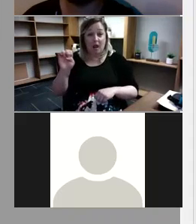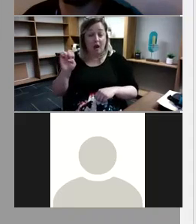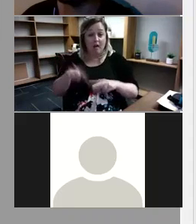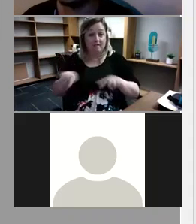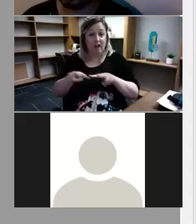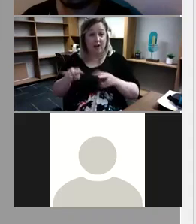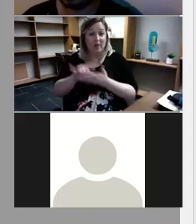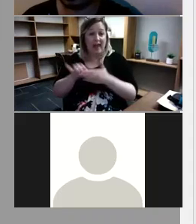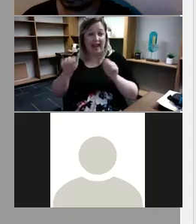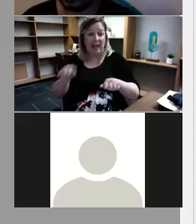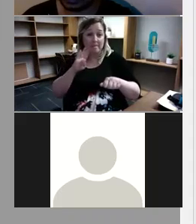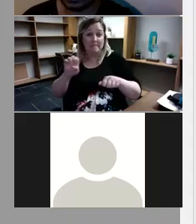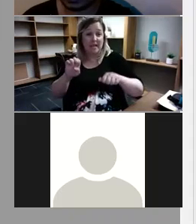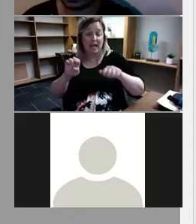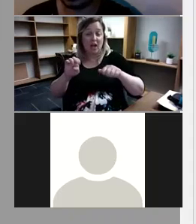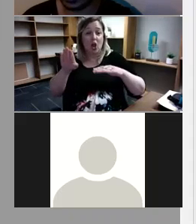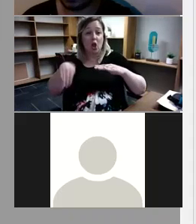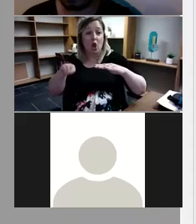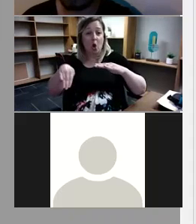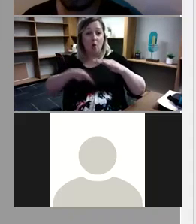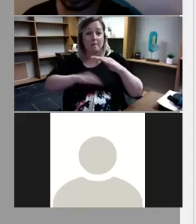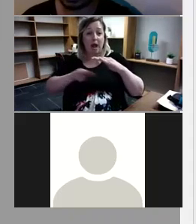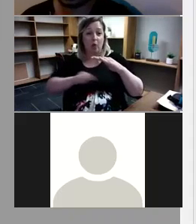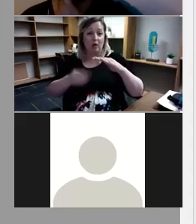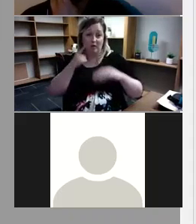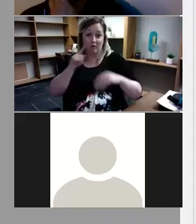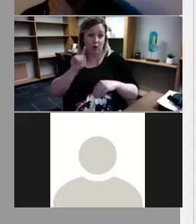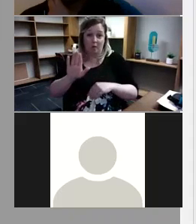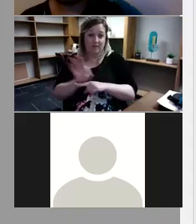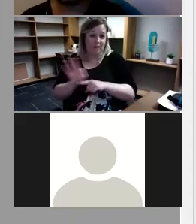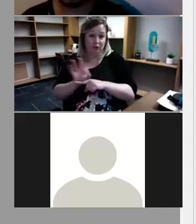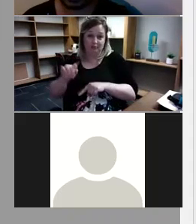your function f of n. In this case, log